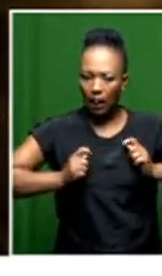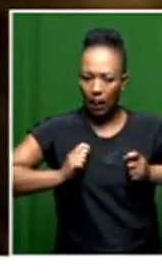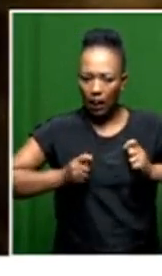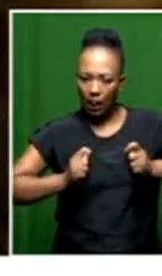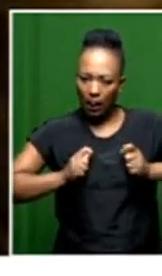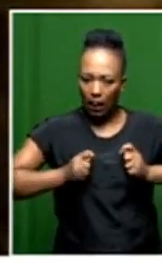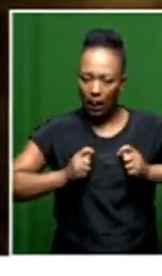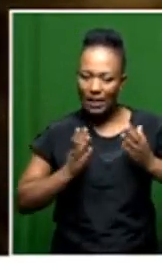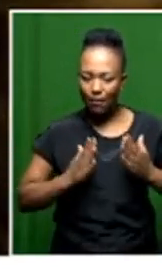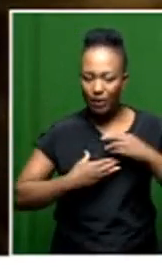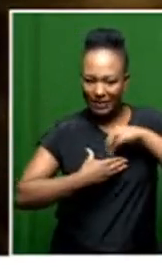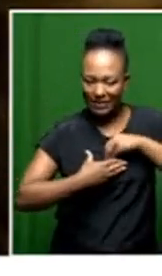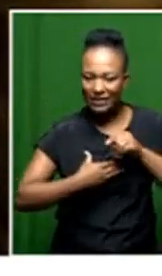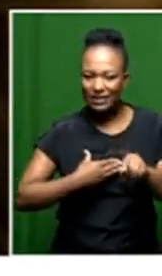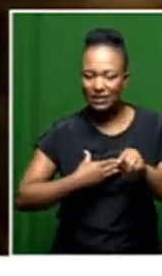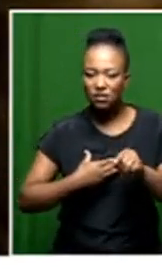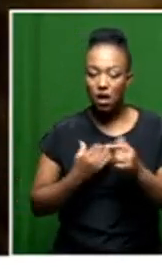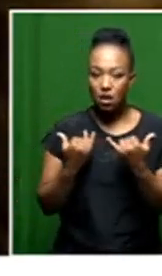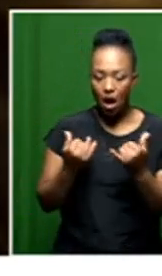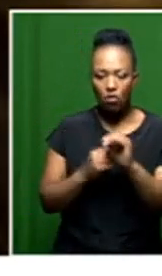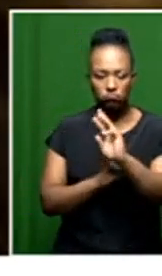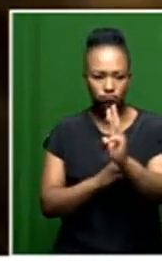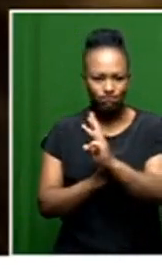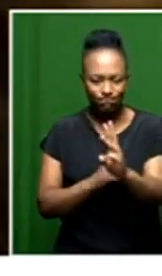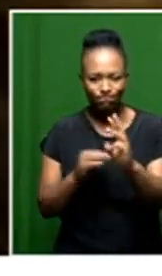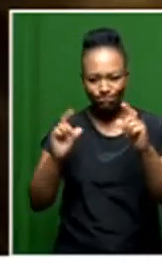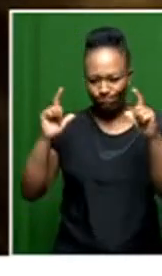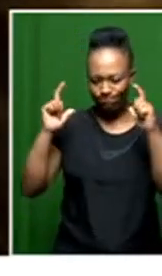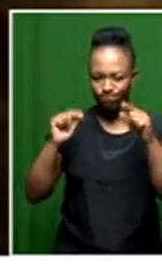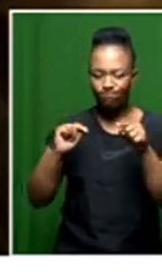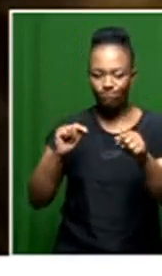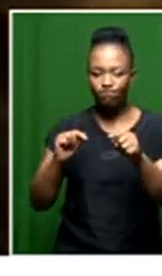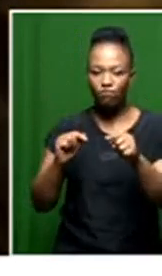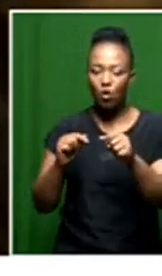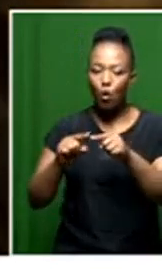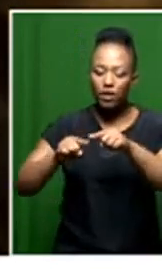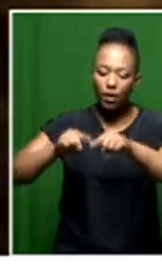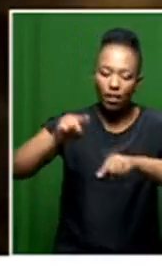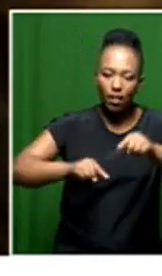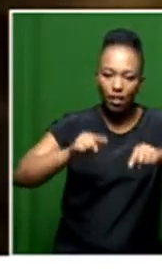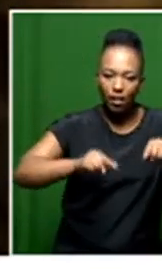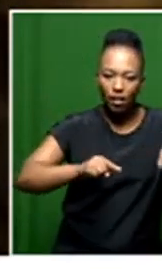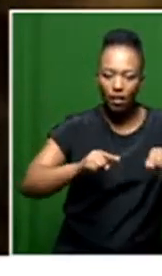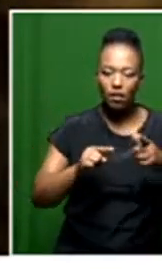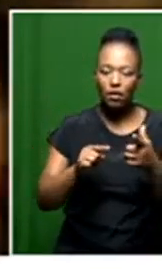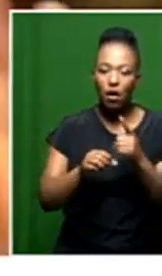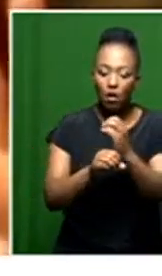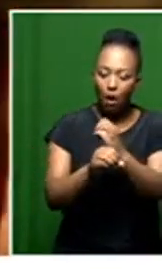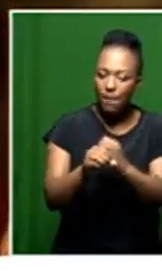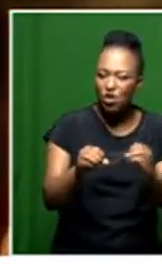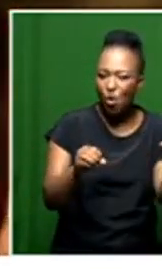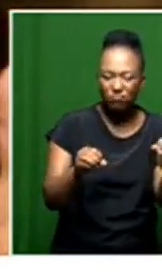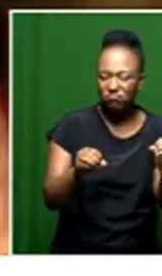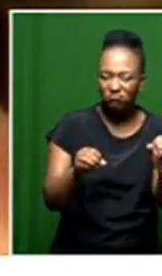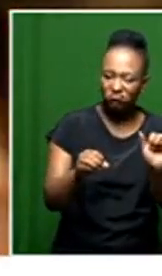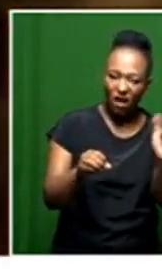of caution will always be, is what we need to watch is those variants which will be different, which will not be this Omicron, which might be totally